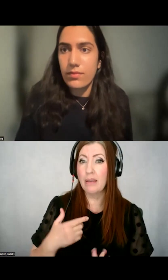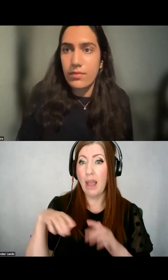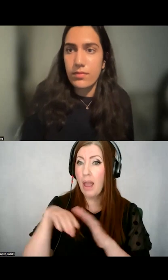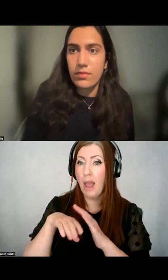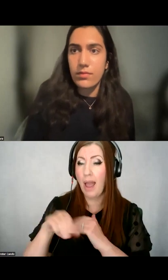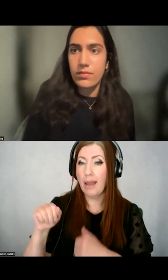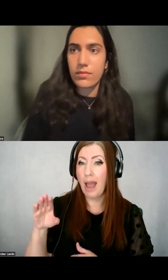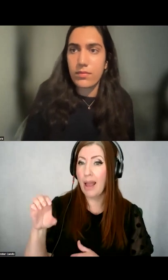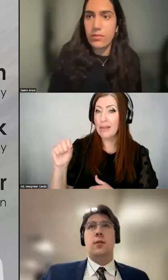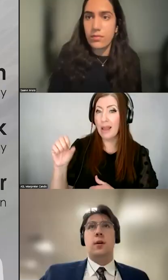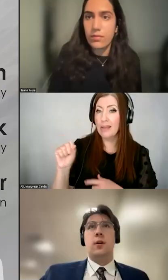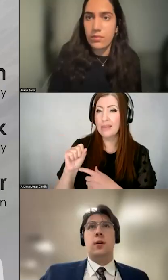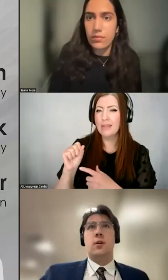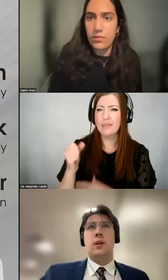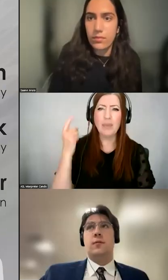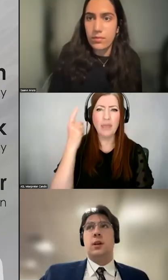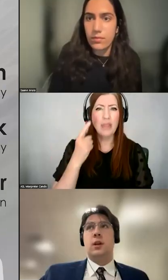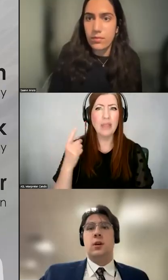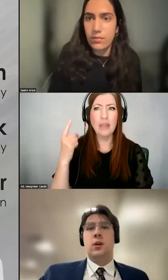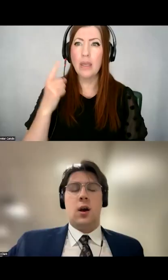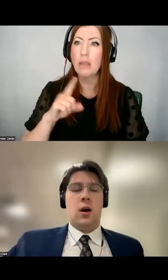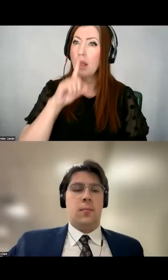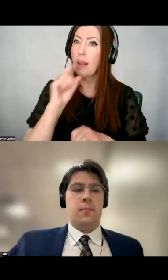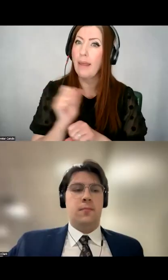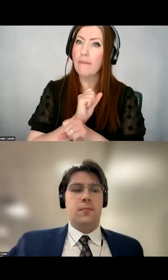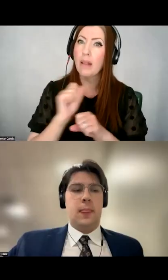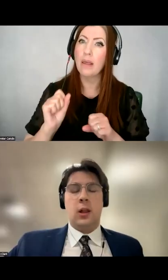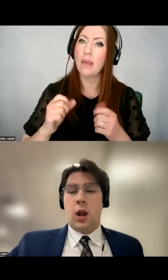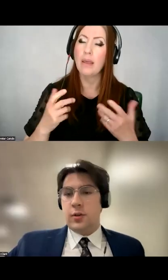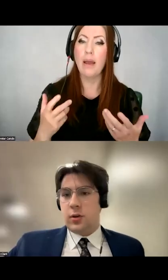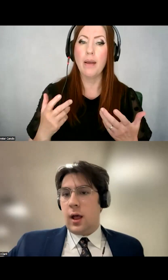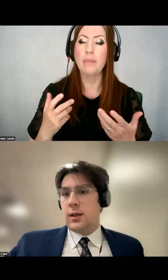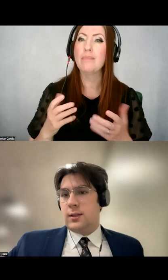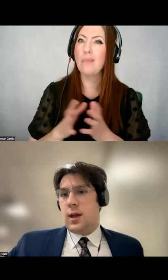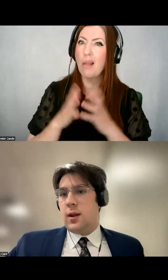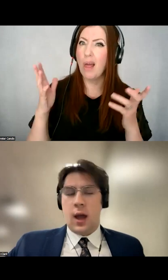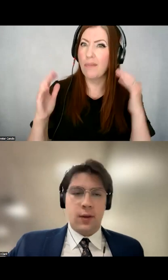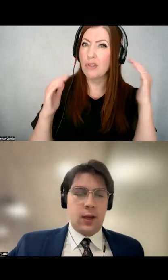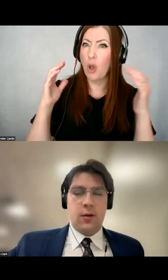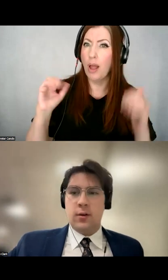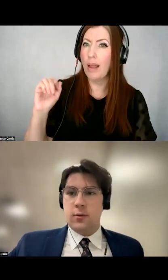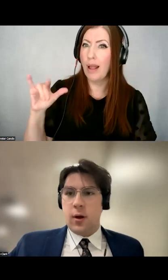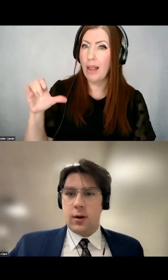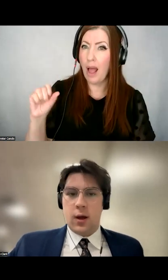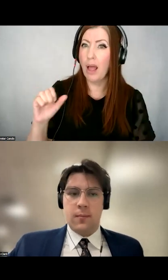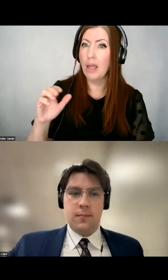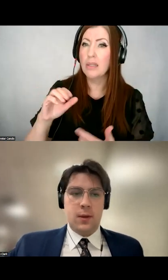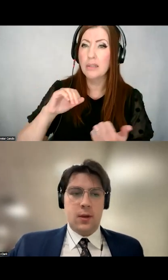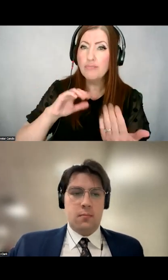access. I think that there are definitely a lot of adult allies that I've encountered